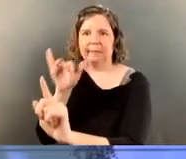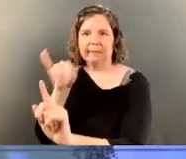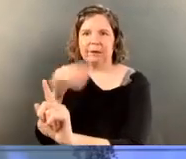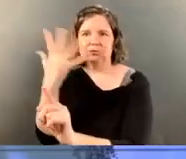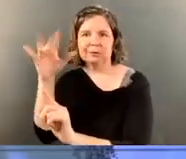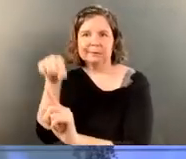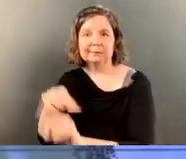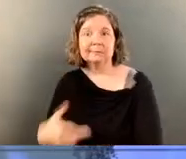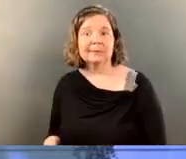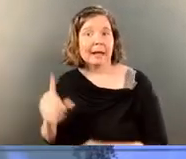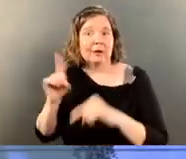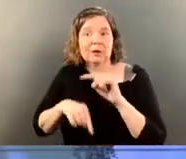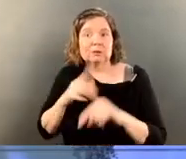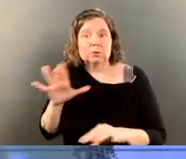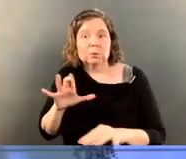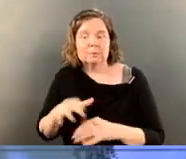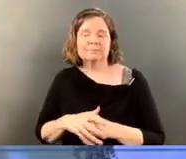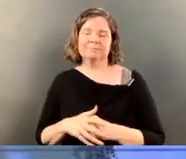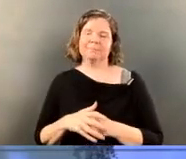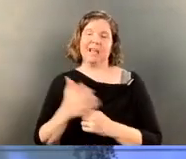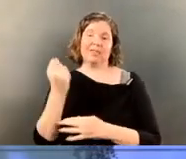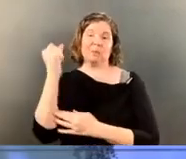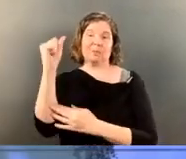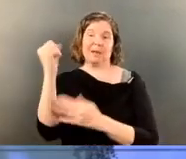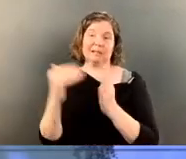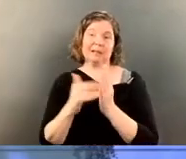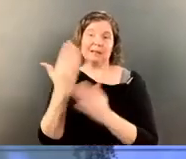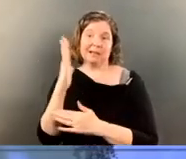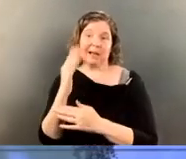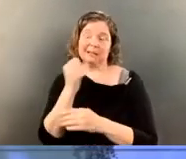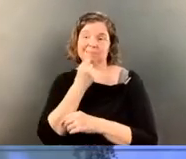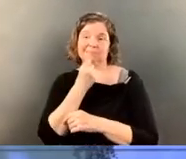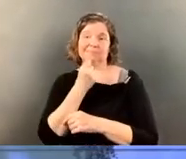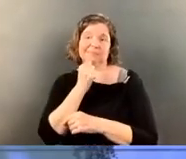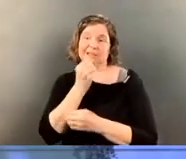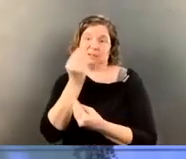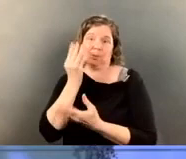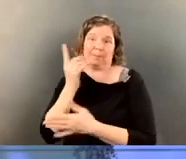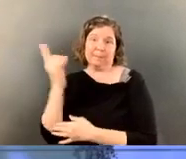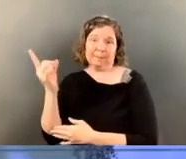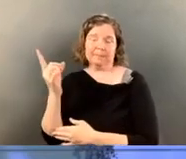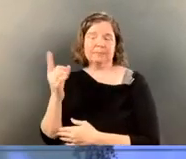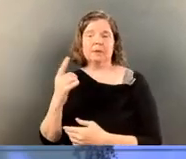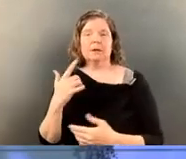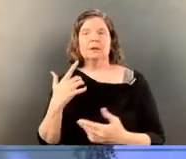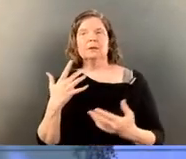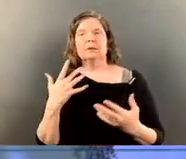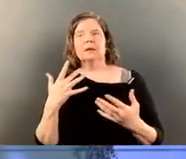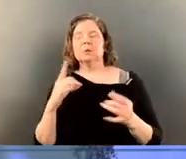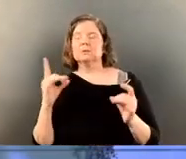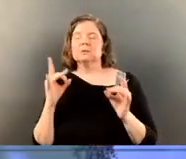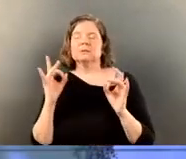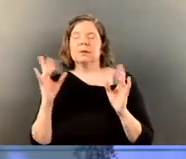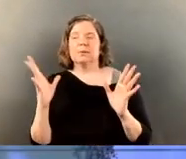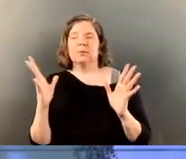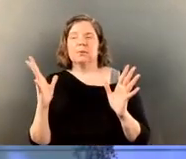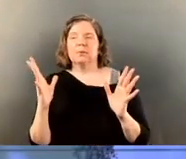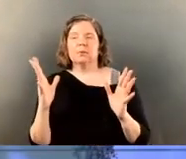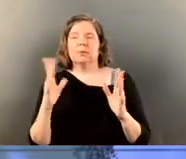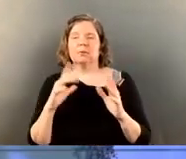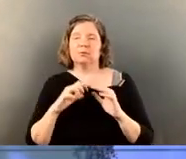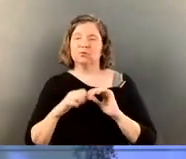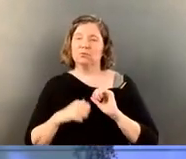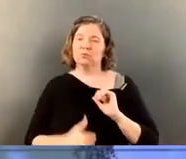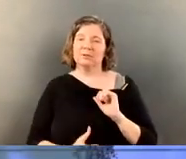for the one thing that they couldn't do. And they rebelled against God and they disobeyed him. And it was this terrible,